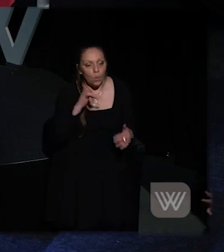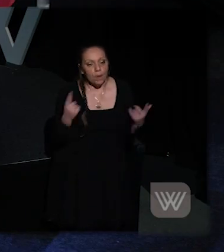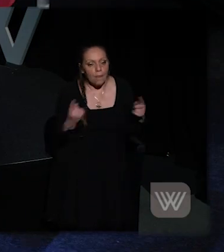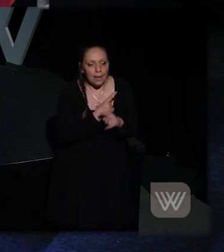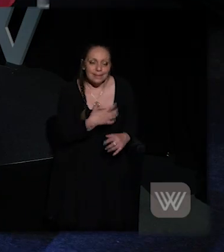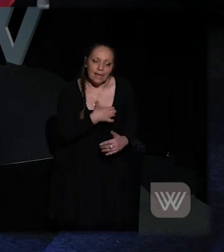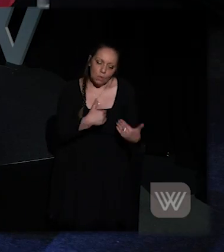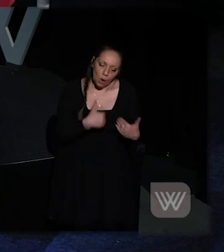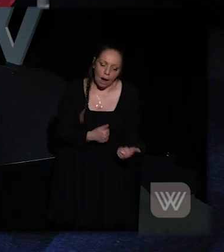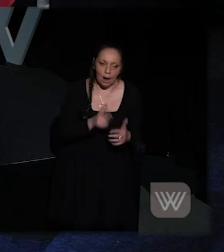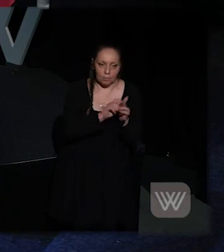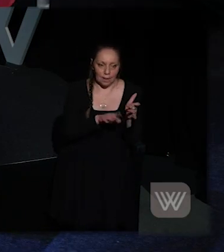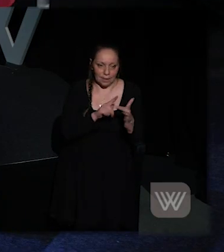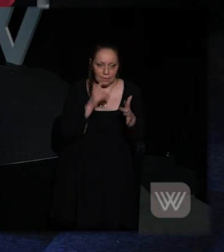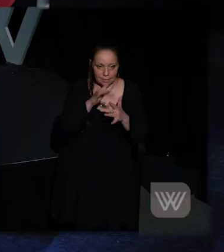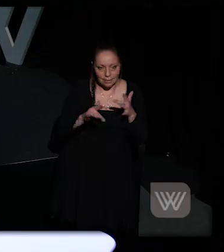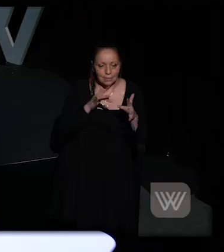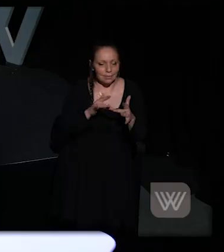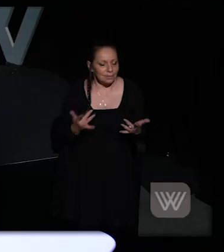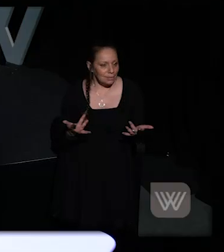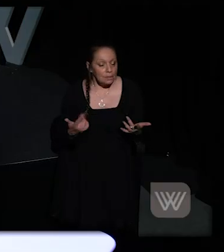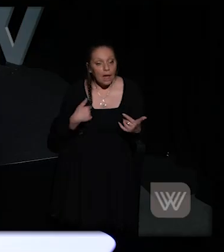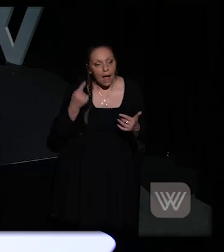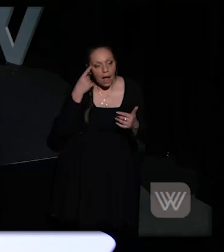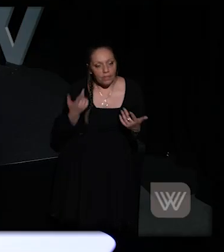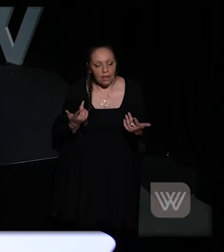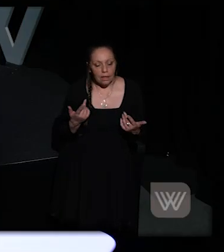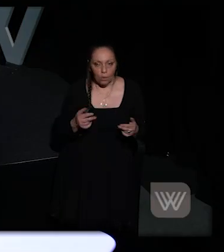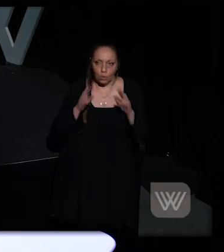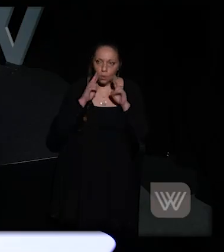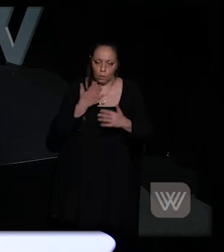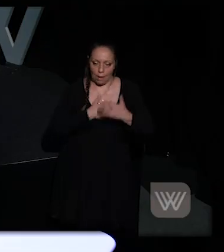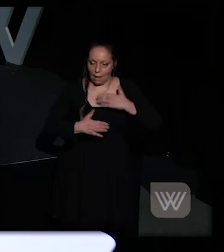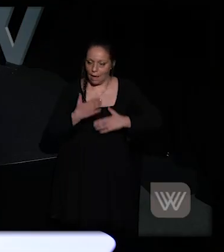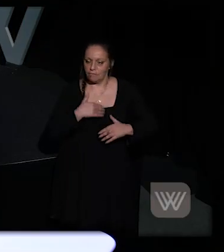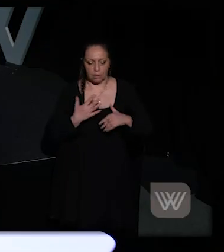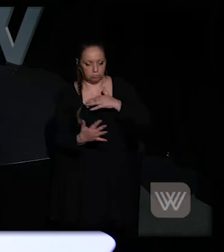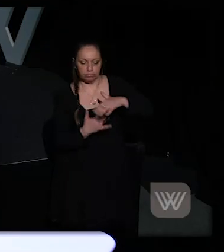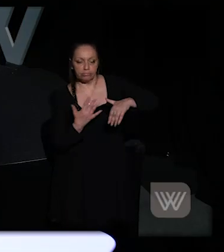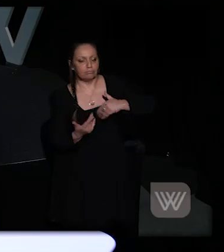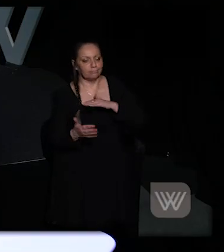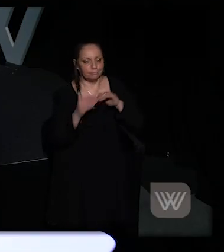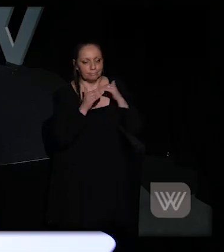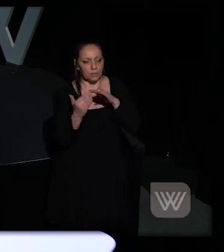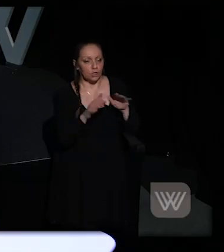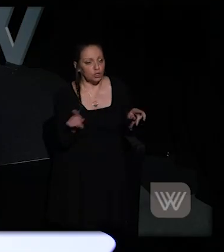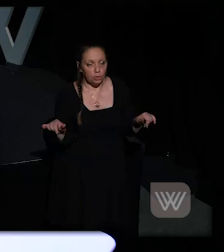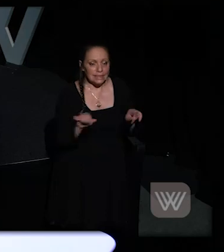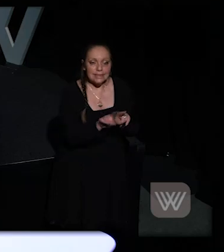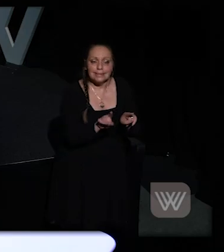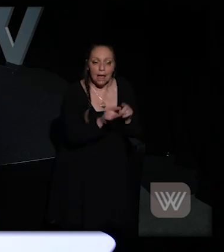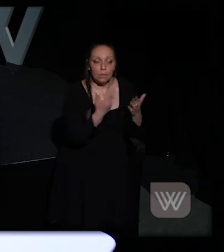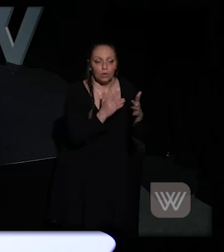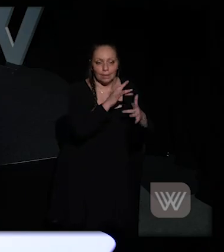much kinder place online. You know, I mean, basically, I just think that the norms that you should expect in society should exist on the internet. You